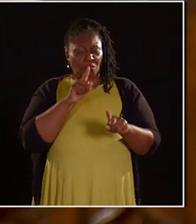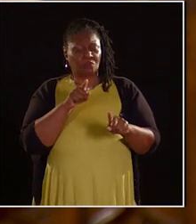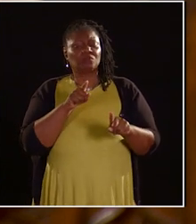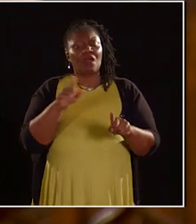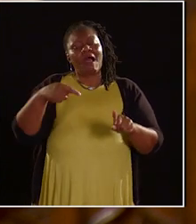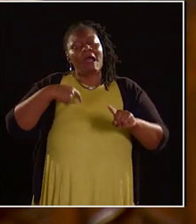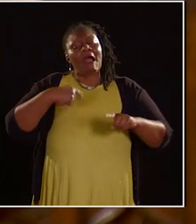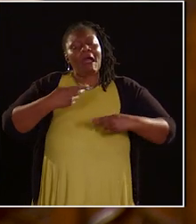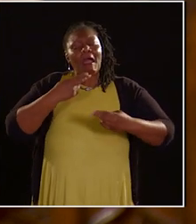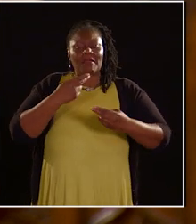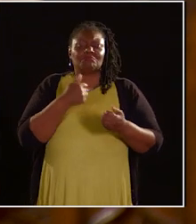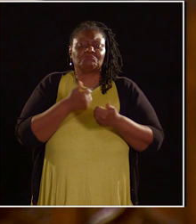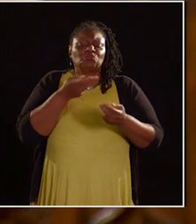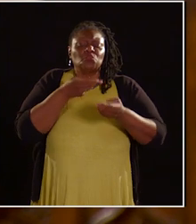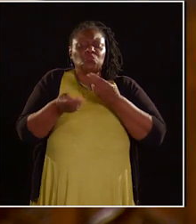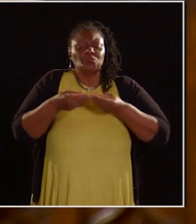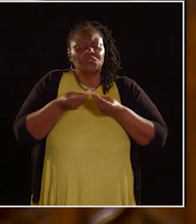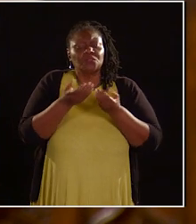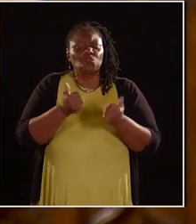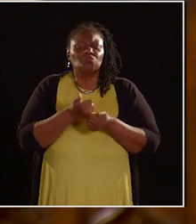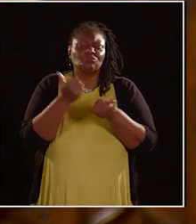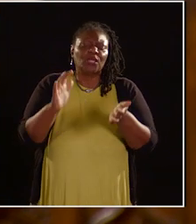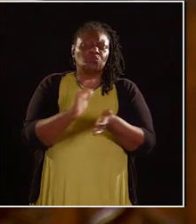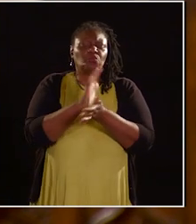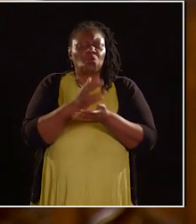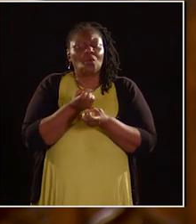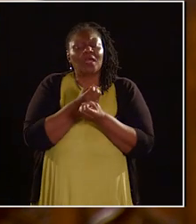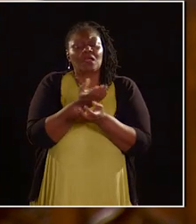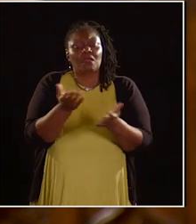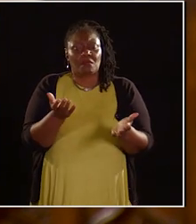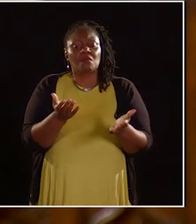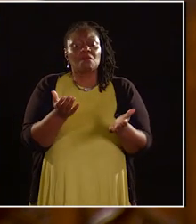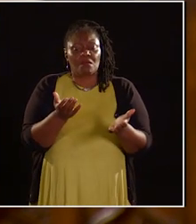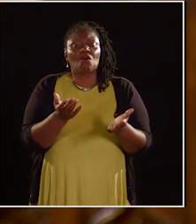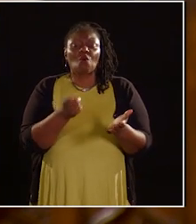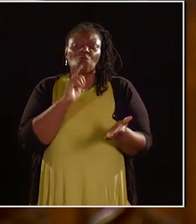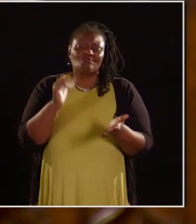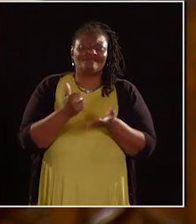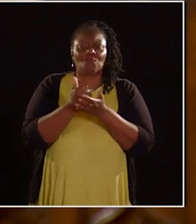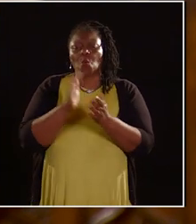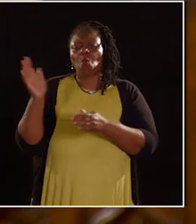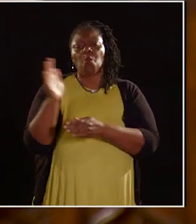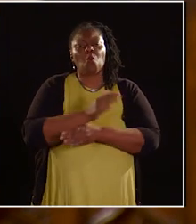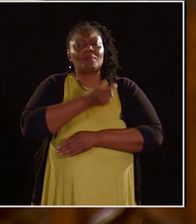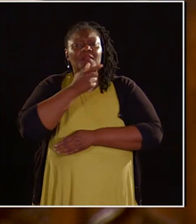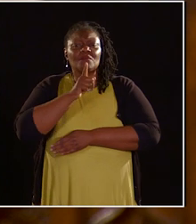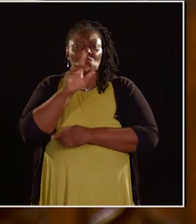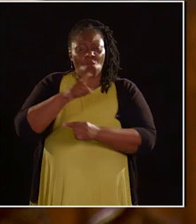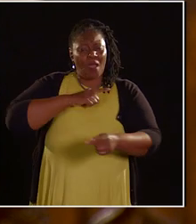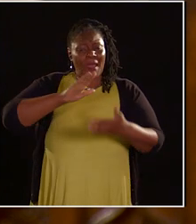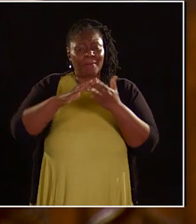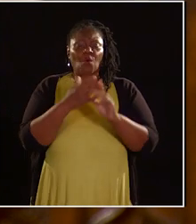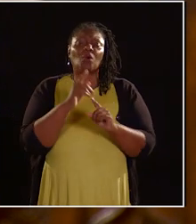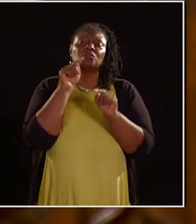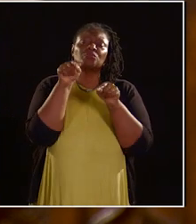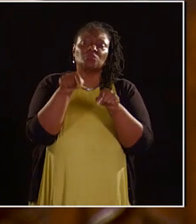behold, I bring you good tidings of great joy, which shall be to all people. For